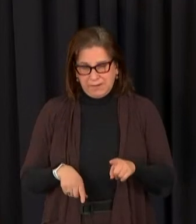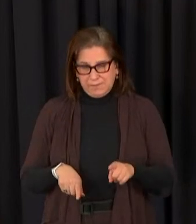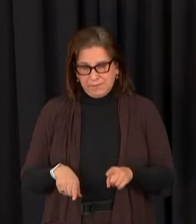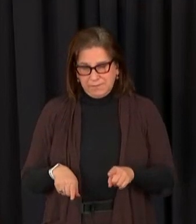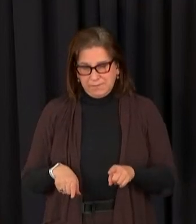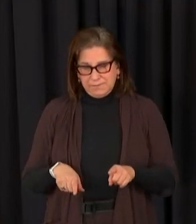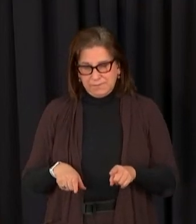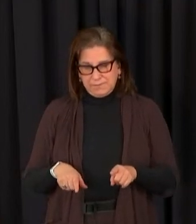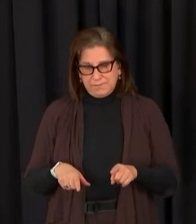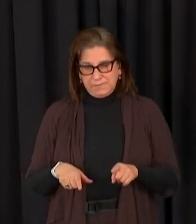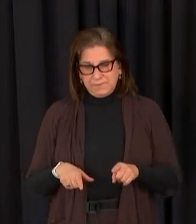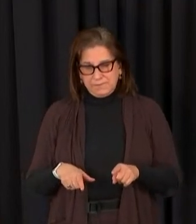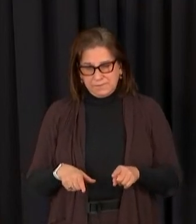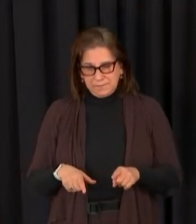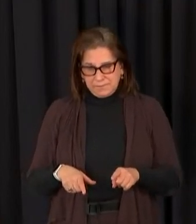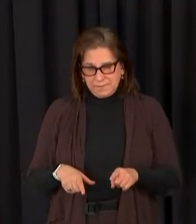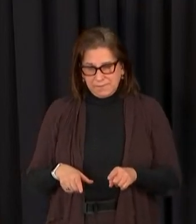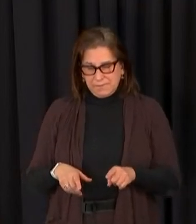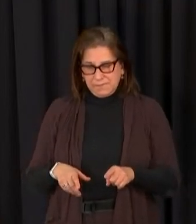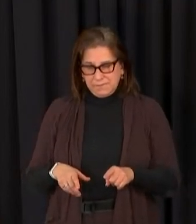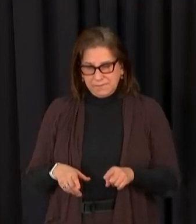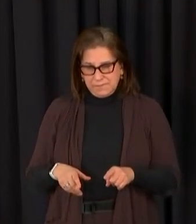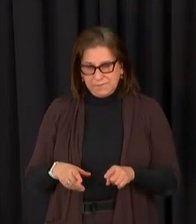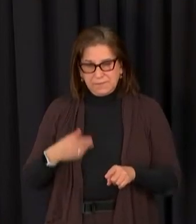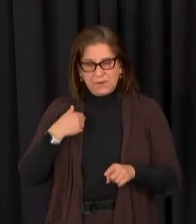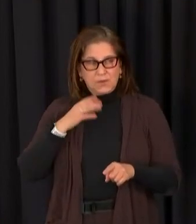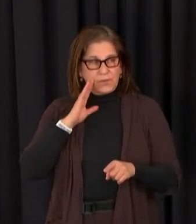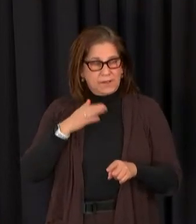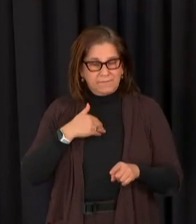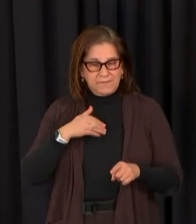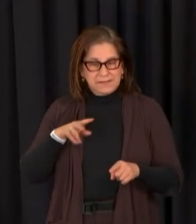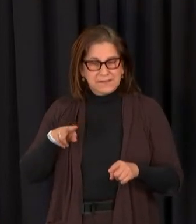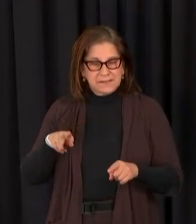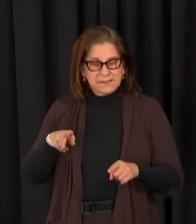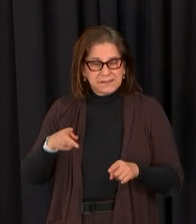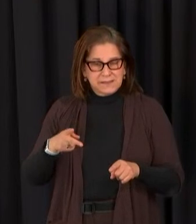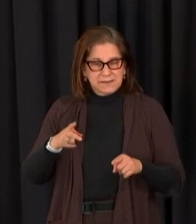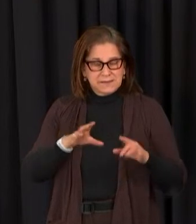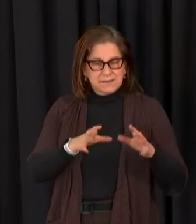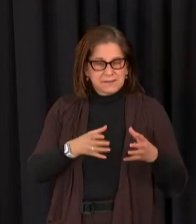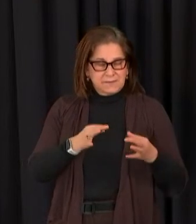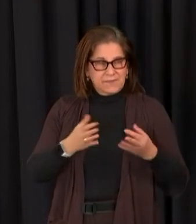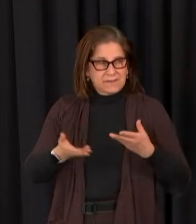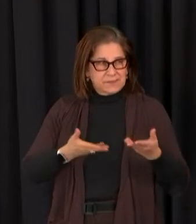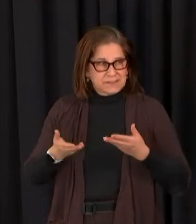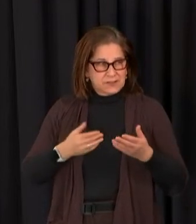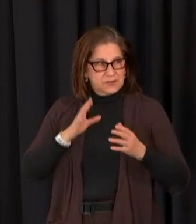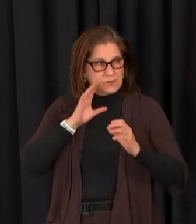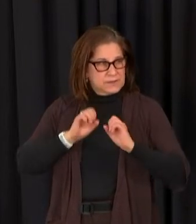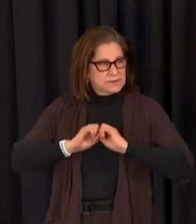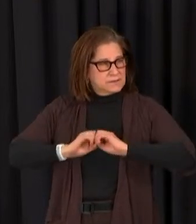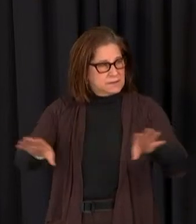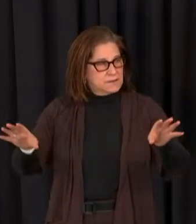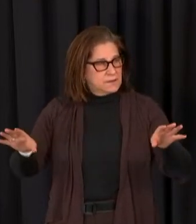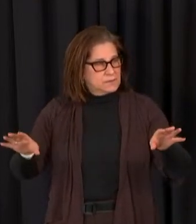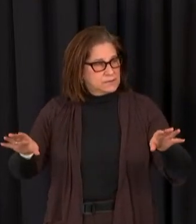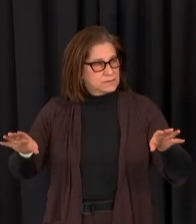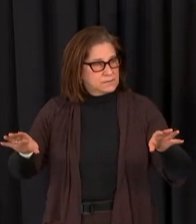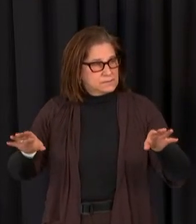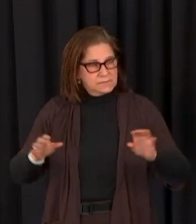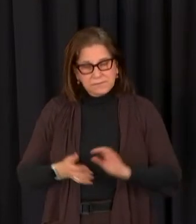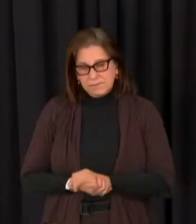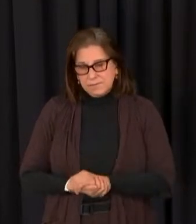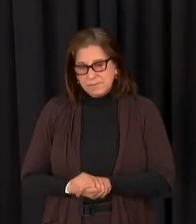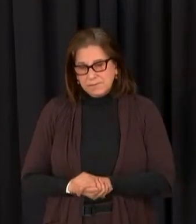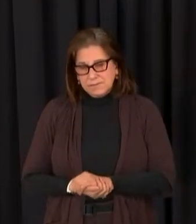necessary, a second set of invitations go out via calls, texts, and emails to ensure that all of